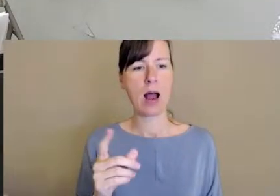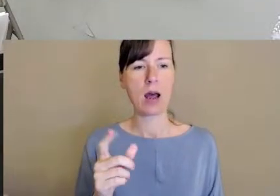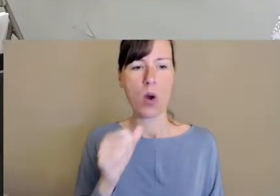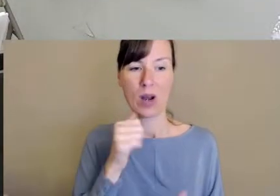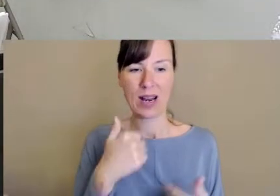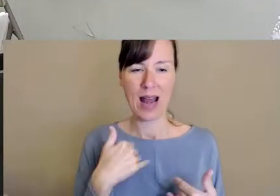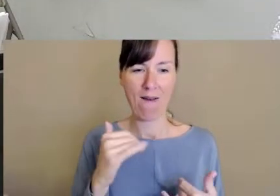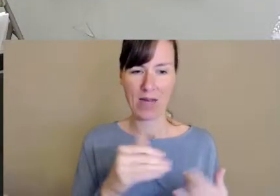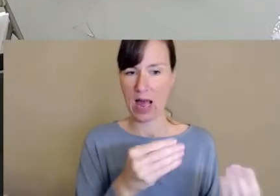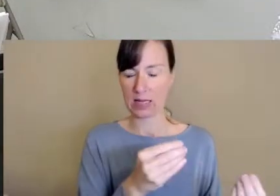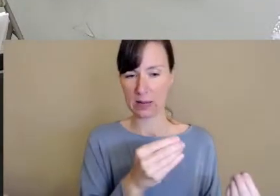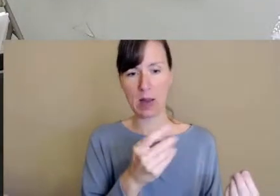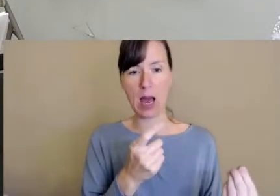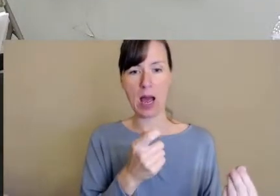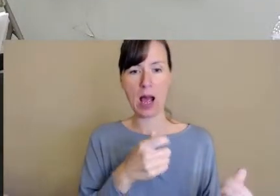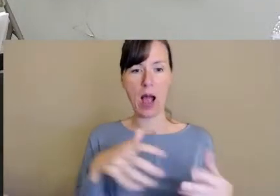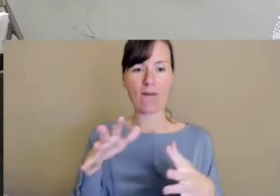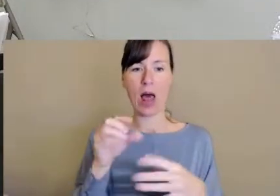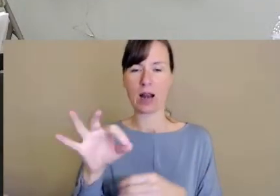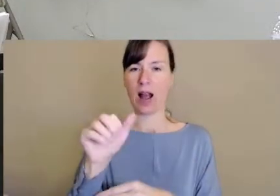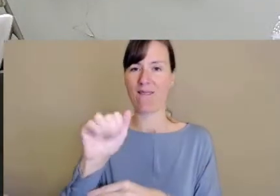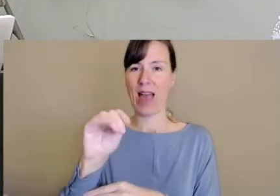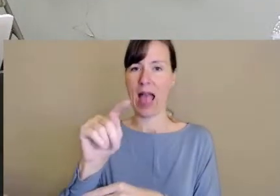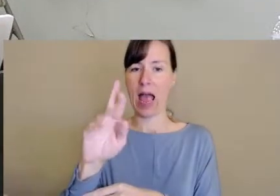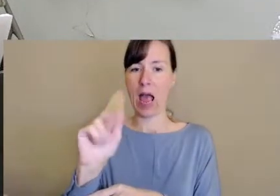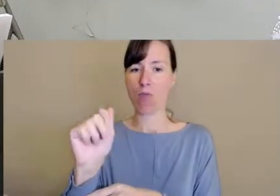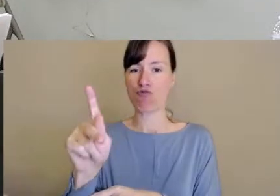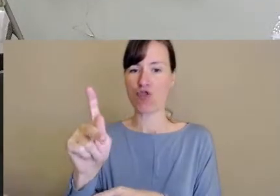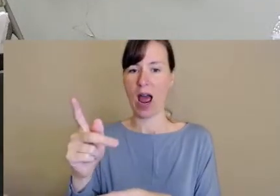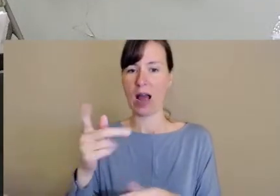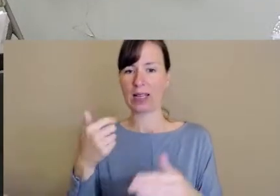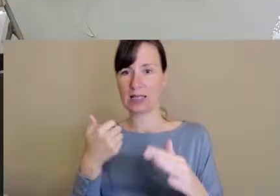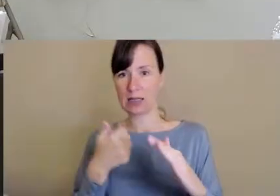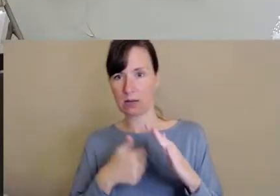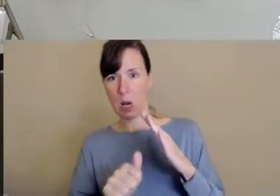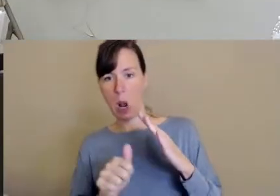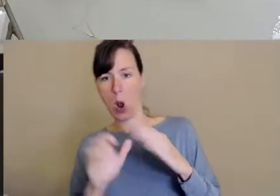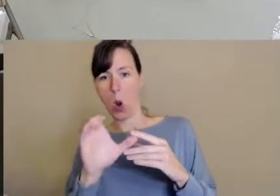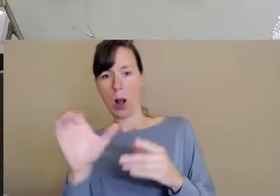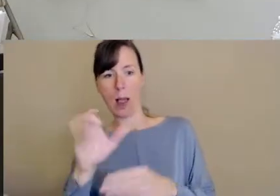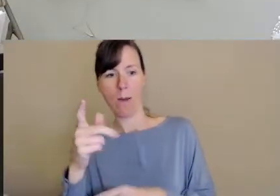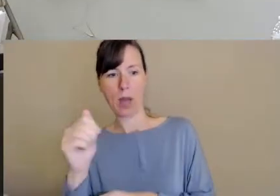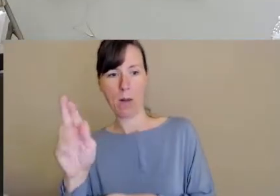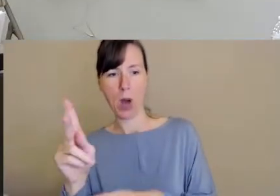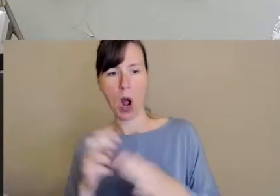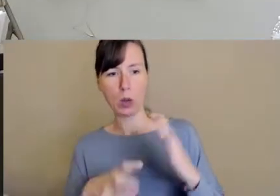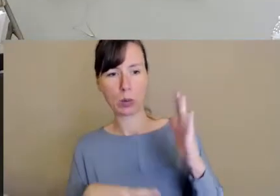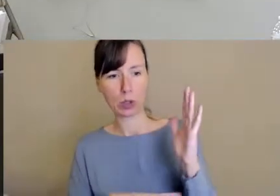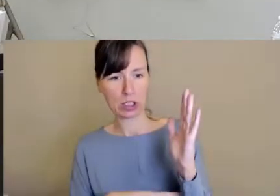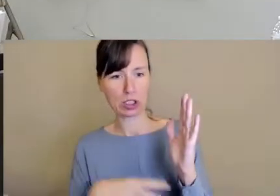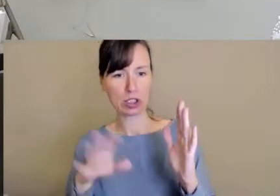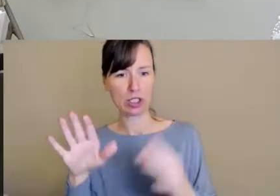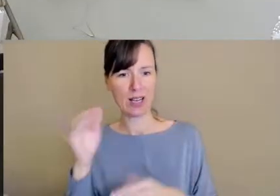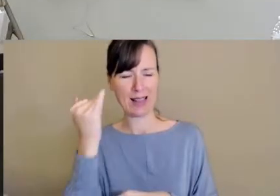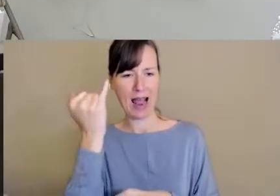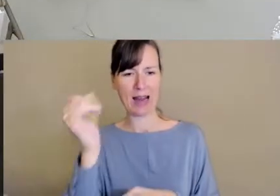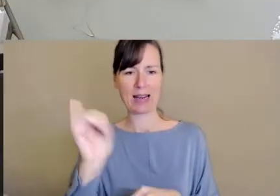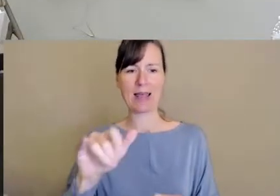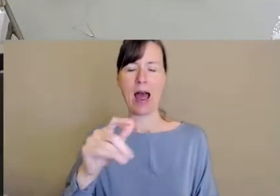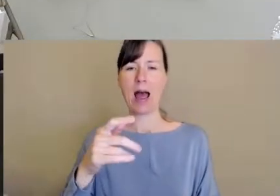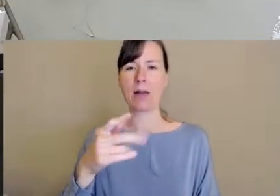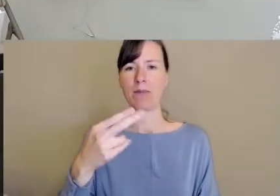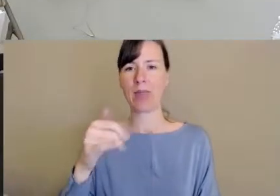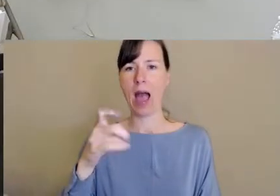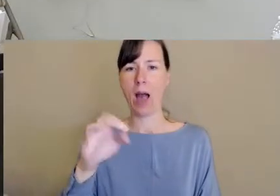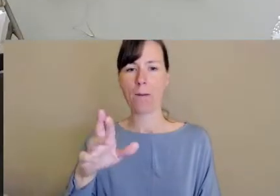network, we're seeing troubling levels of diesel particulates, a known carcinogen, and the air we breathe